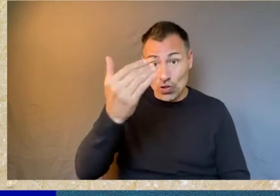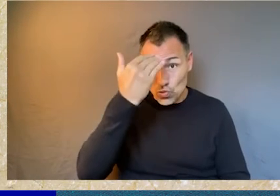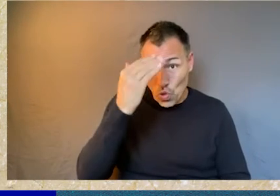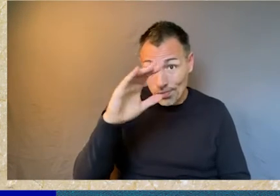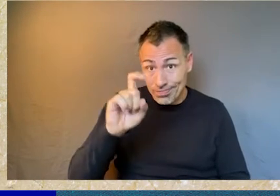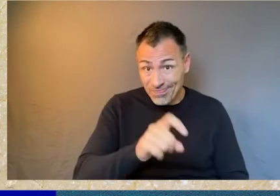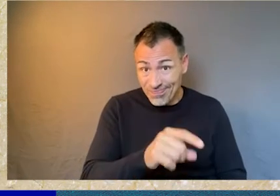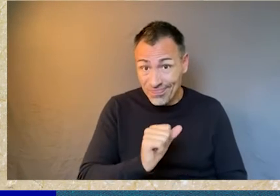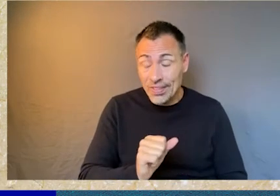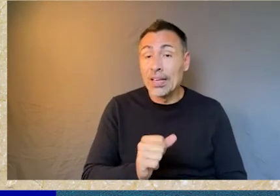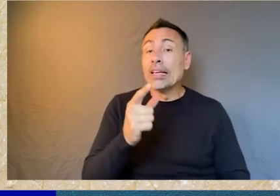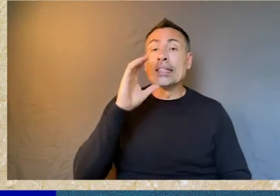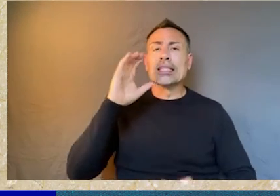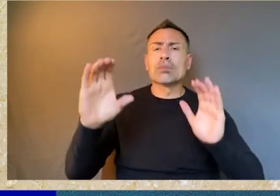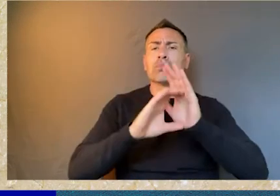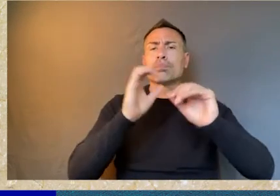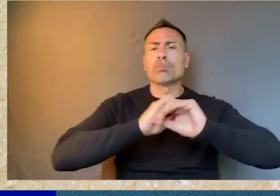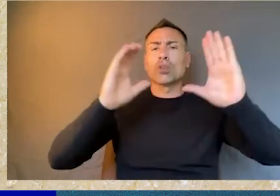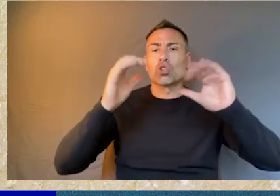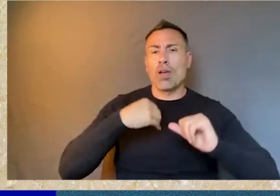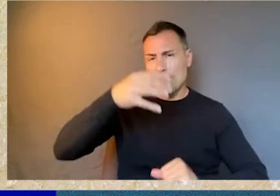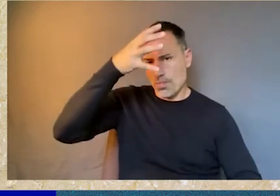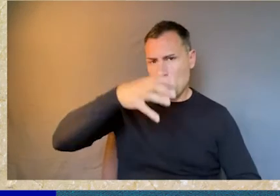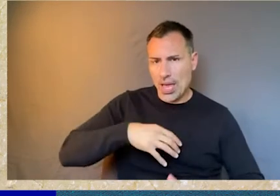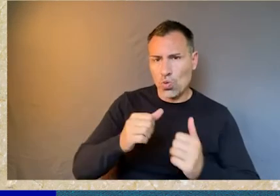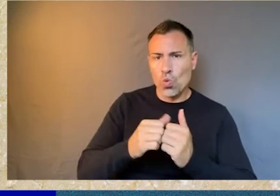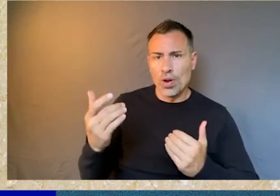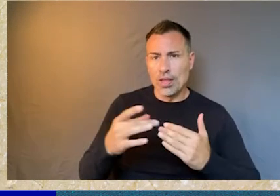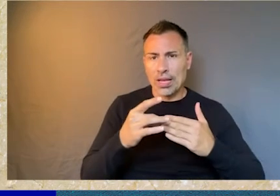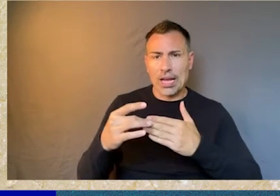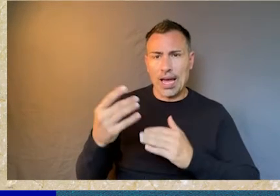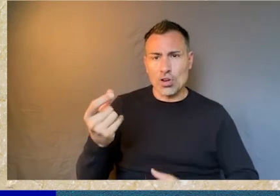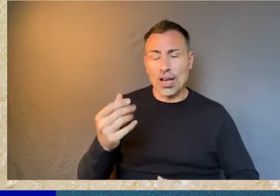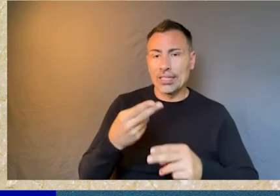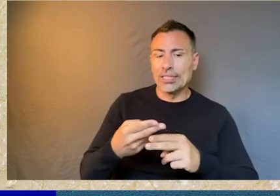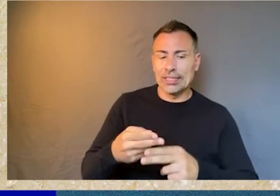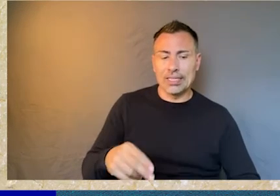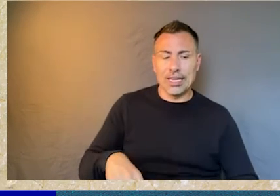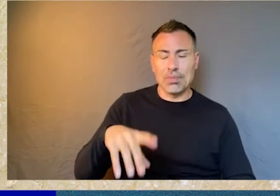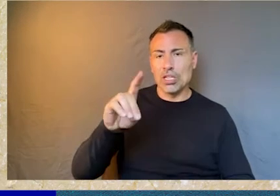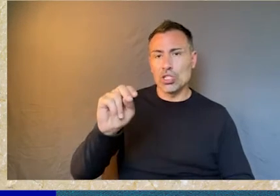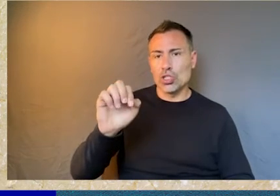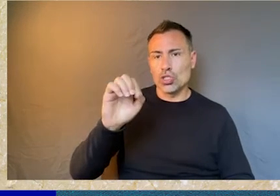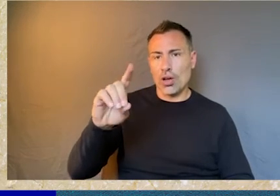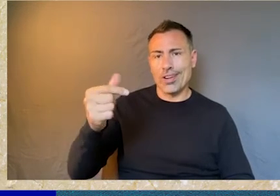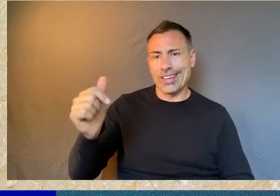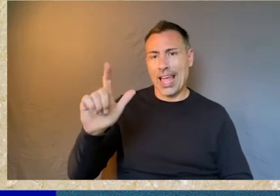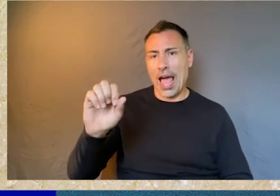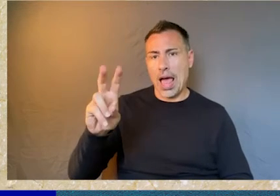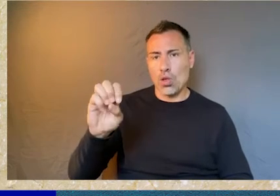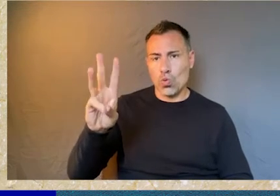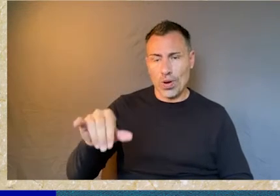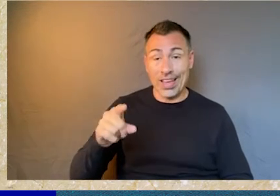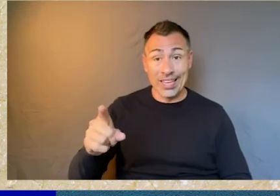with a guide dog. His name is Don Galloway. Donald Don Galloway was a disability rights activist who had